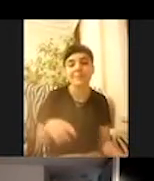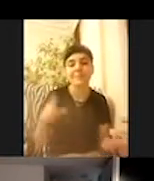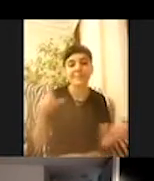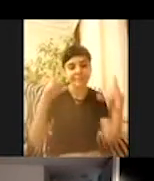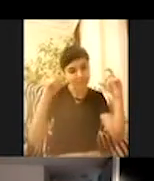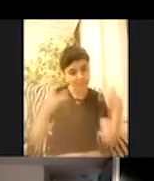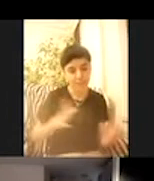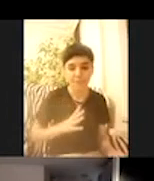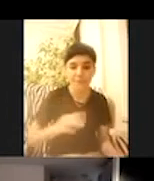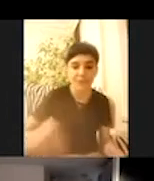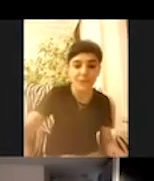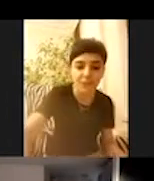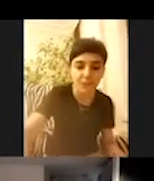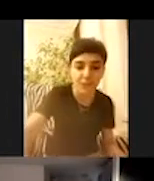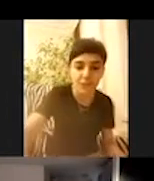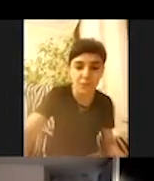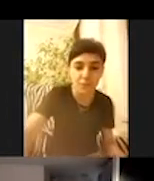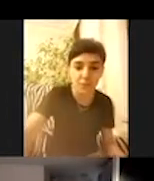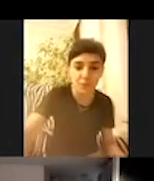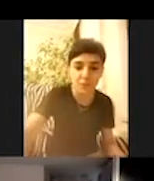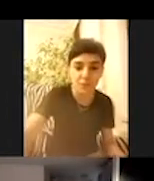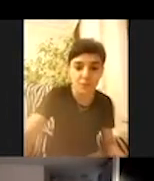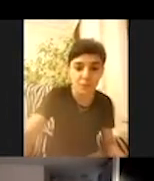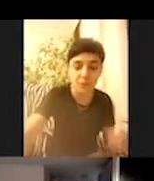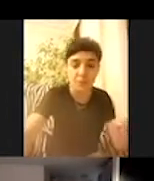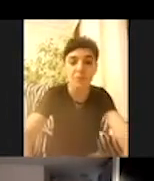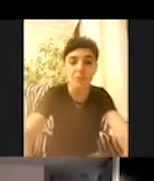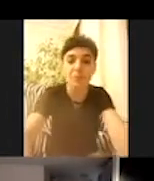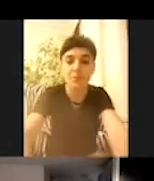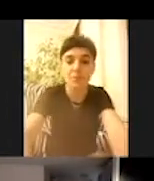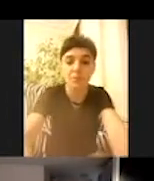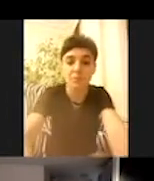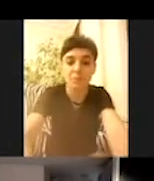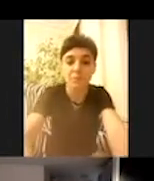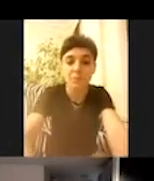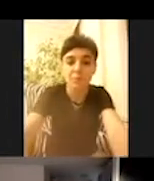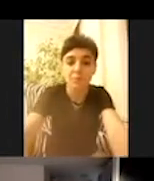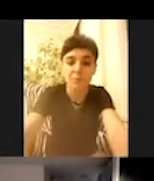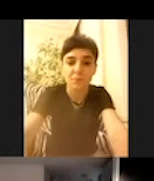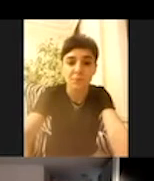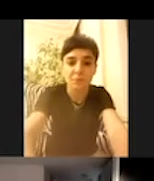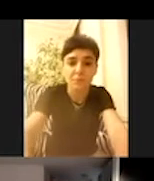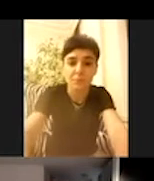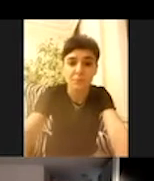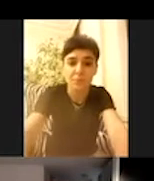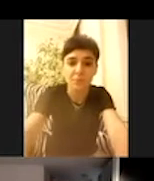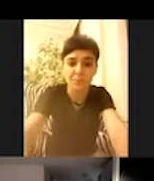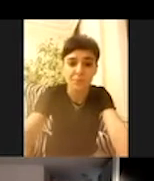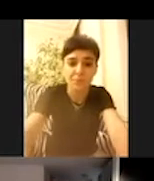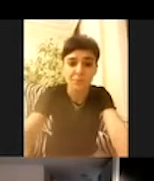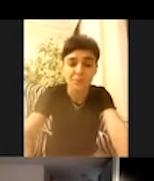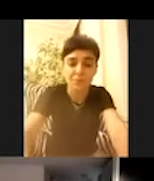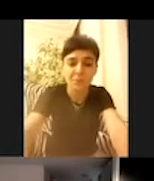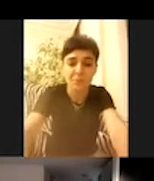wearing all white, a white jacket. I'm looking a bit like a samurai, a Japanese samurai. And